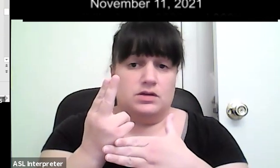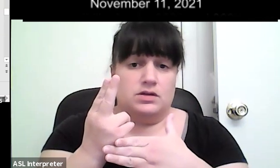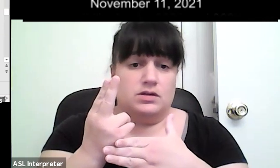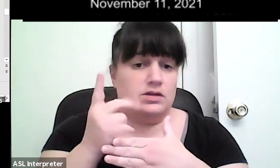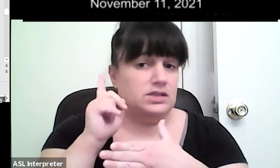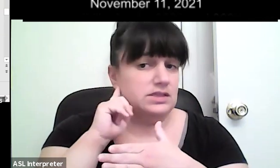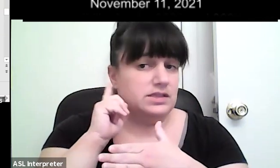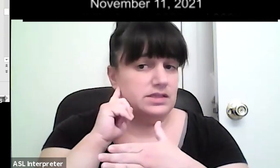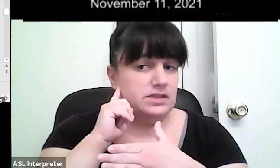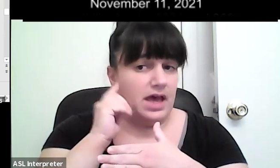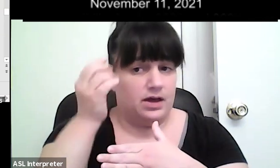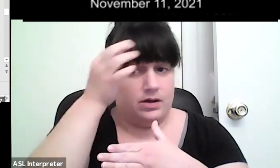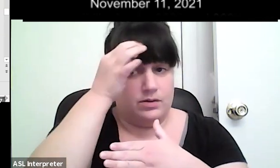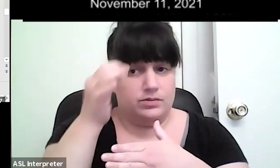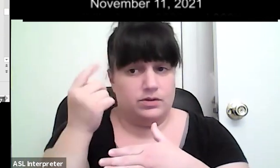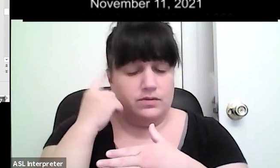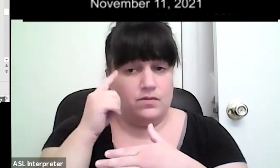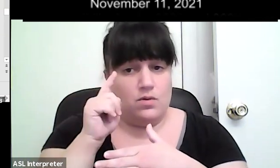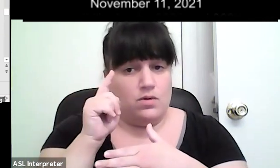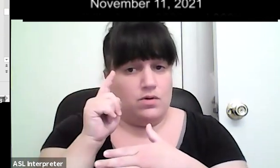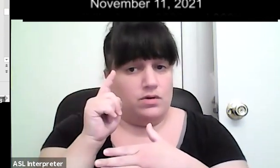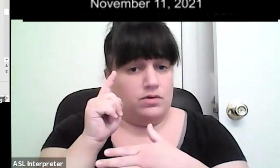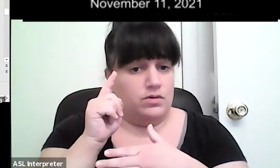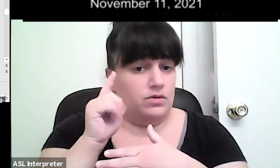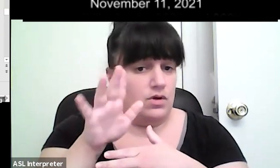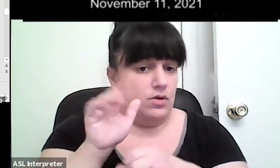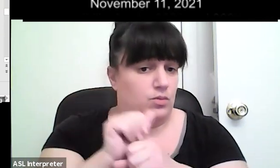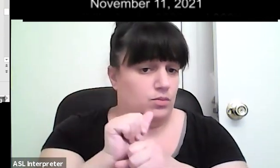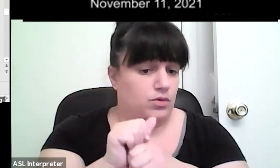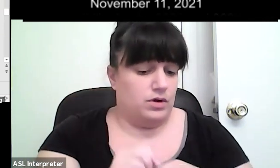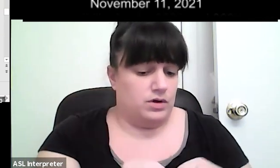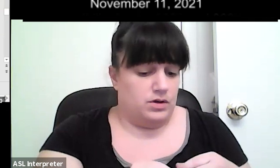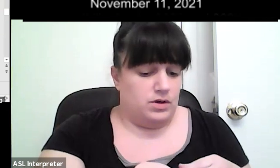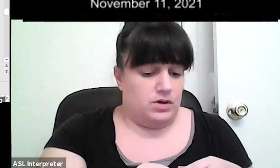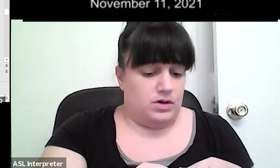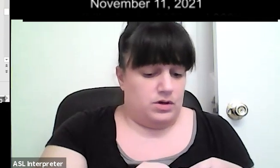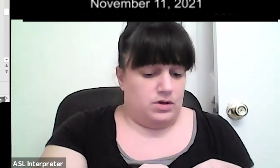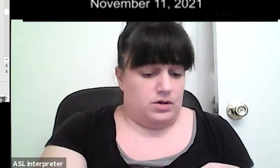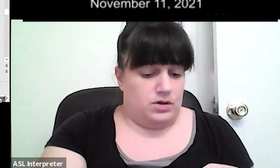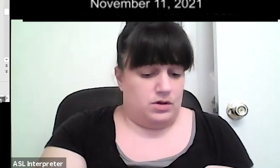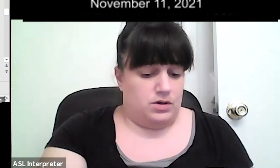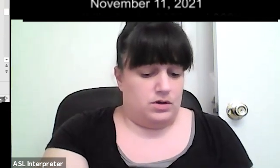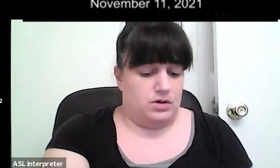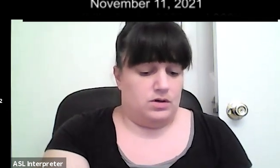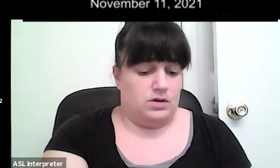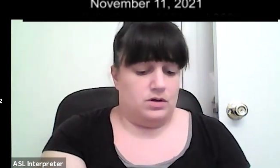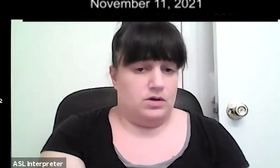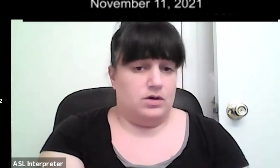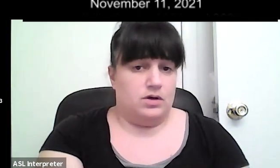sound for her work. I'm going to stop sharing for a little